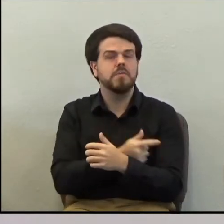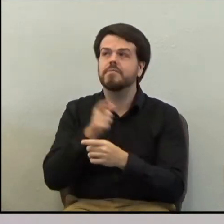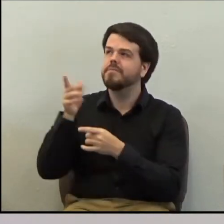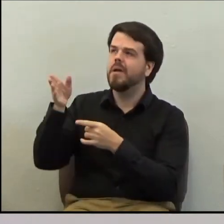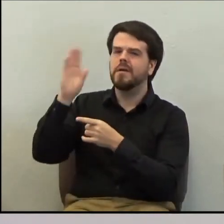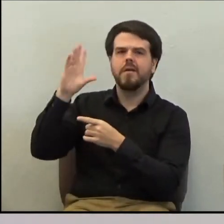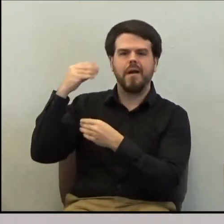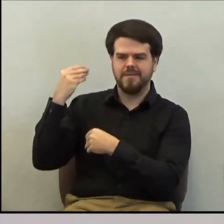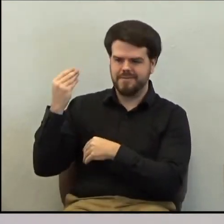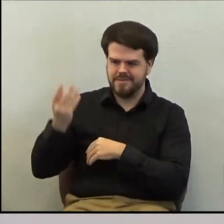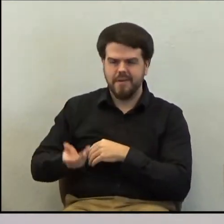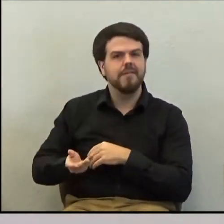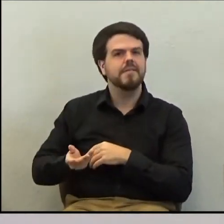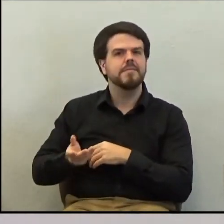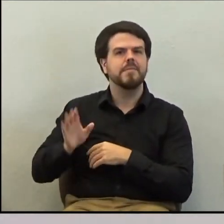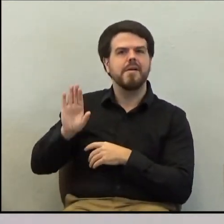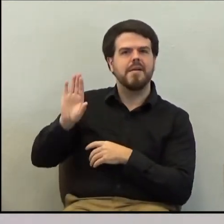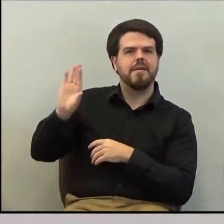write.